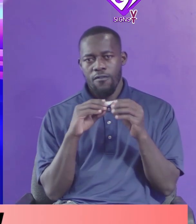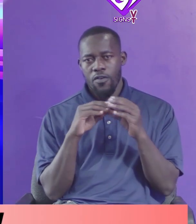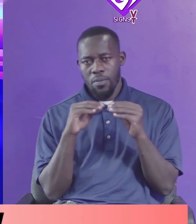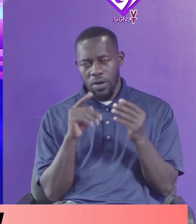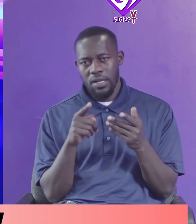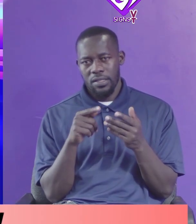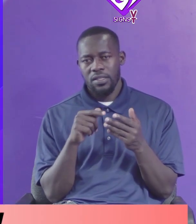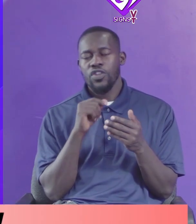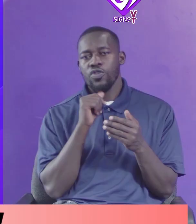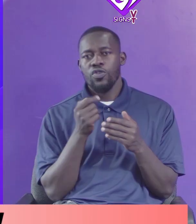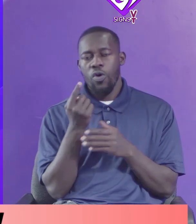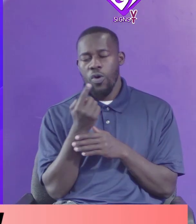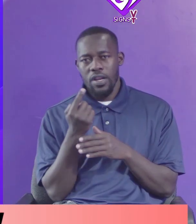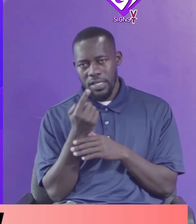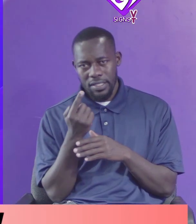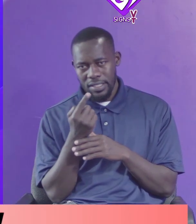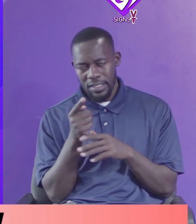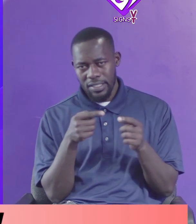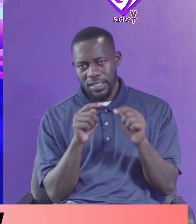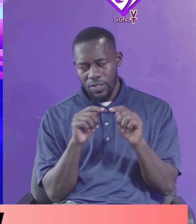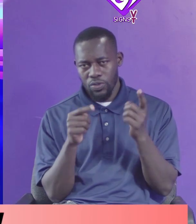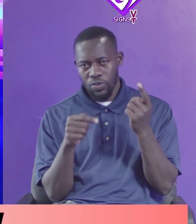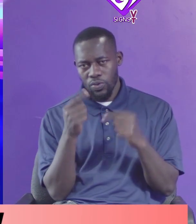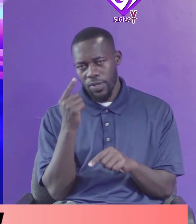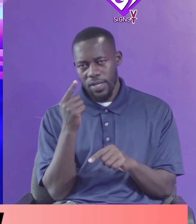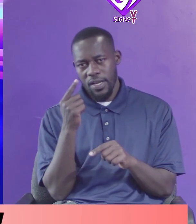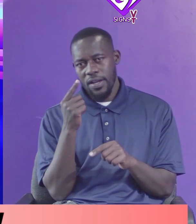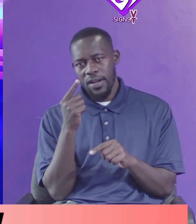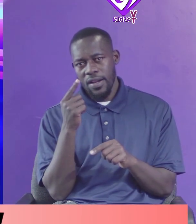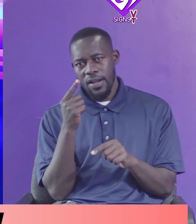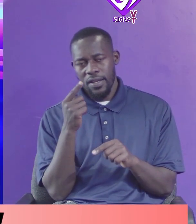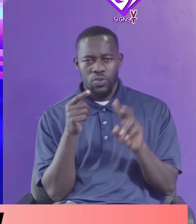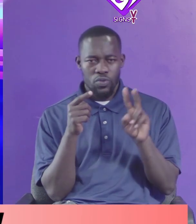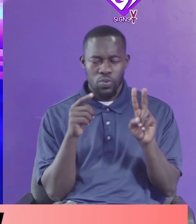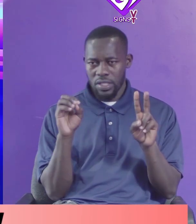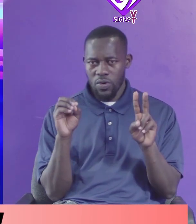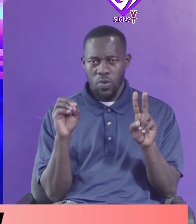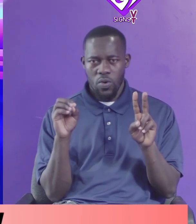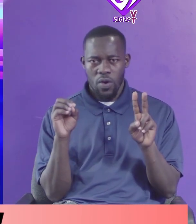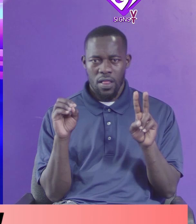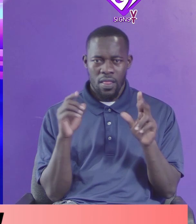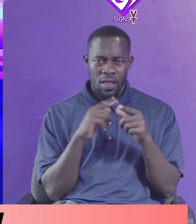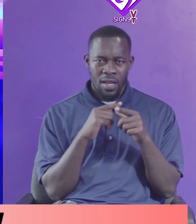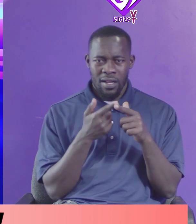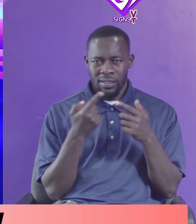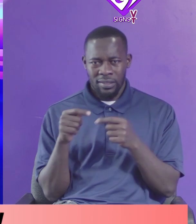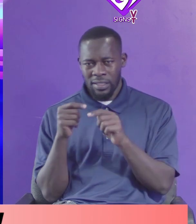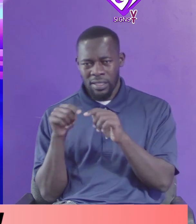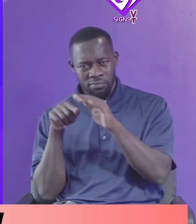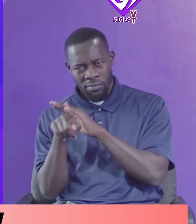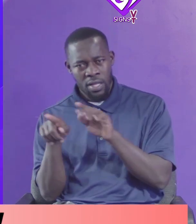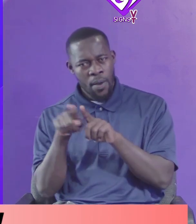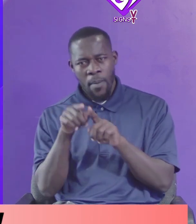than trying to catch up and trying to win from like if they're 2-0, 2 goals down or 1 goes down. Right. Yeah. Of